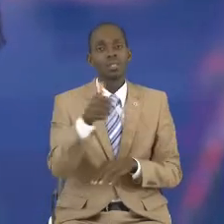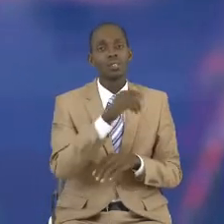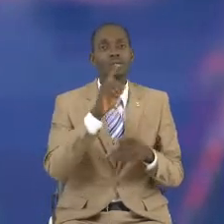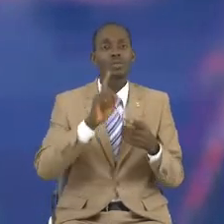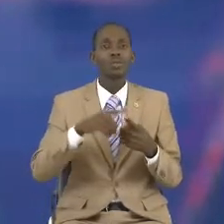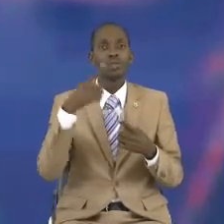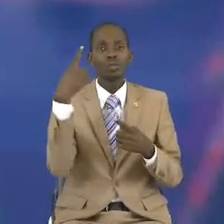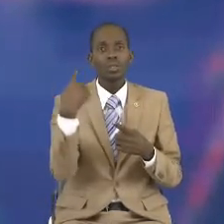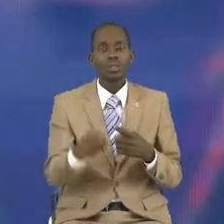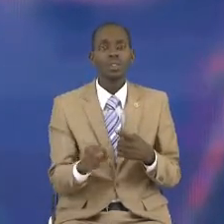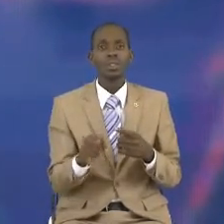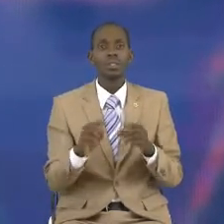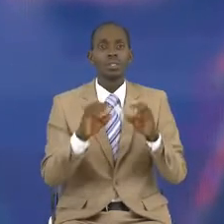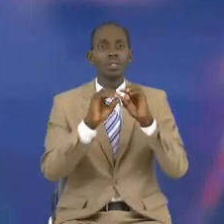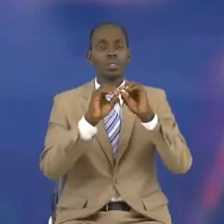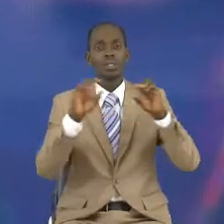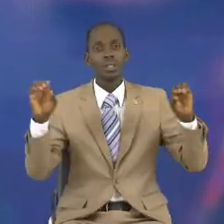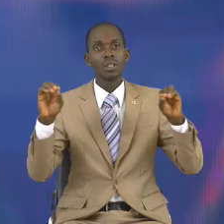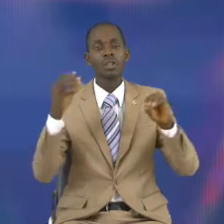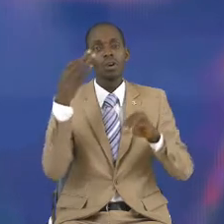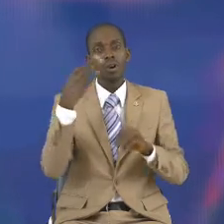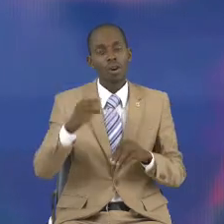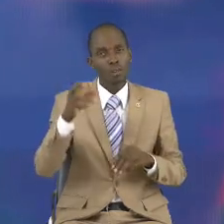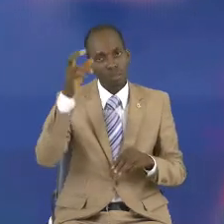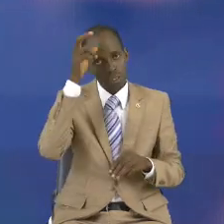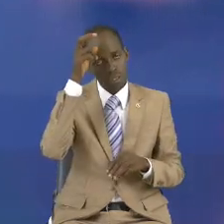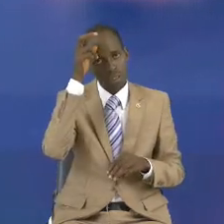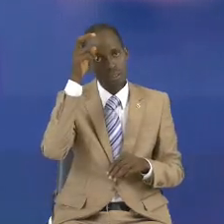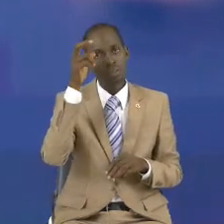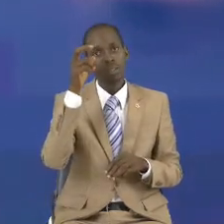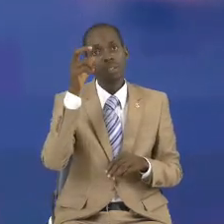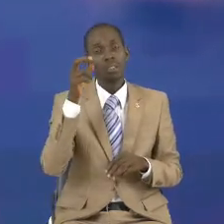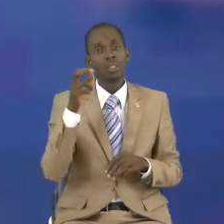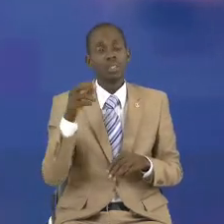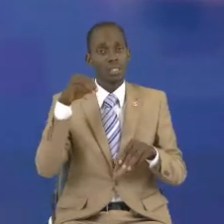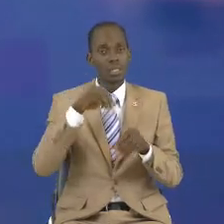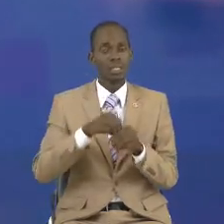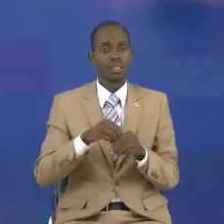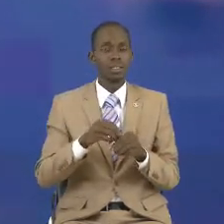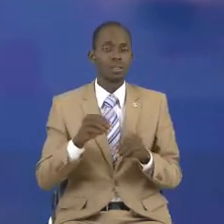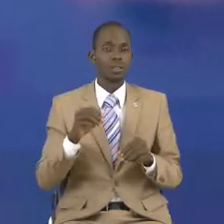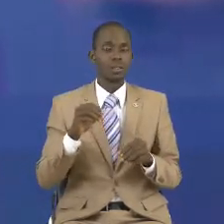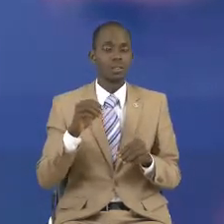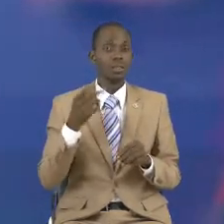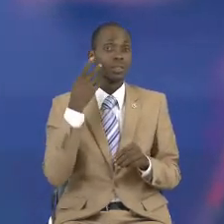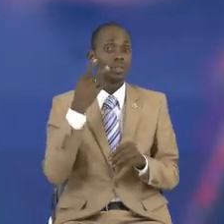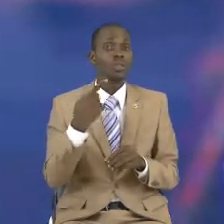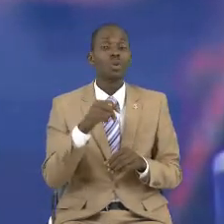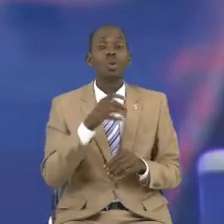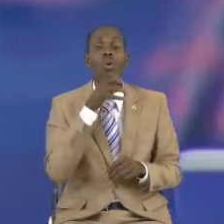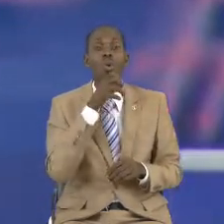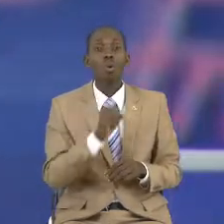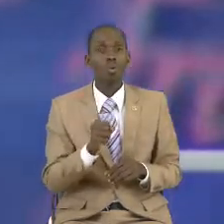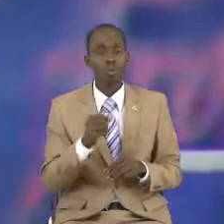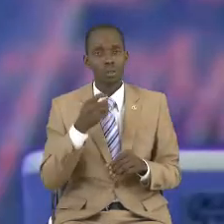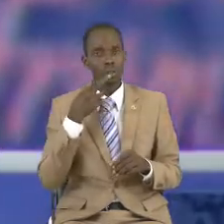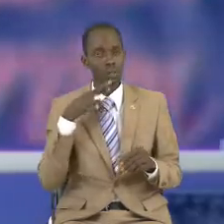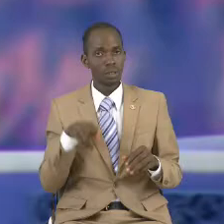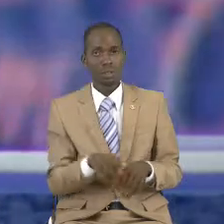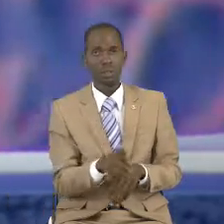satan and the satan is happening the old serpents were told at the time of